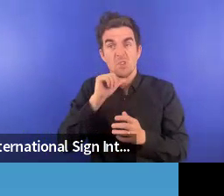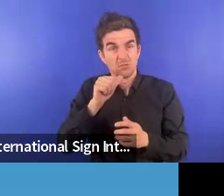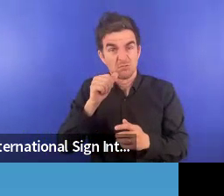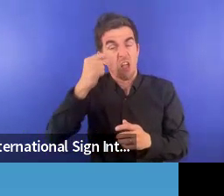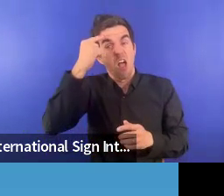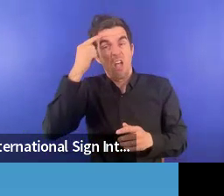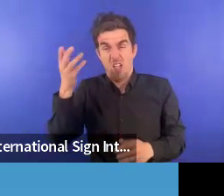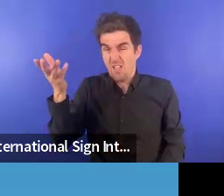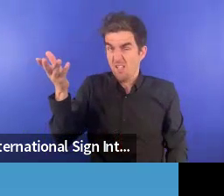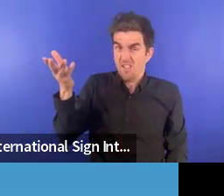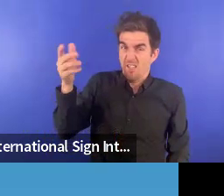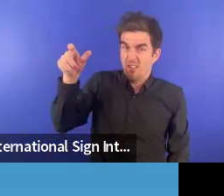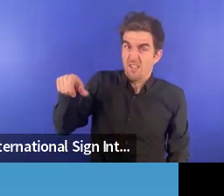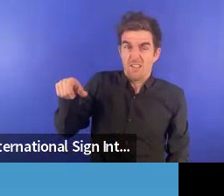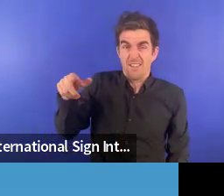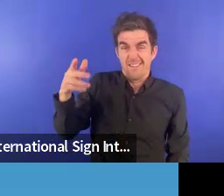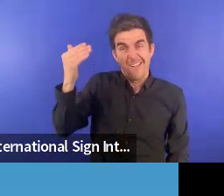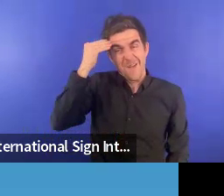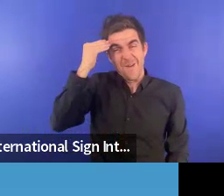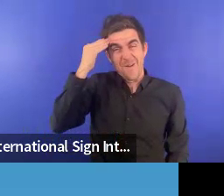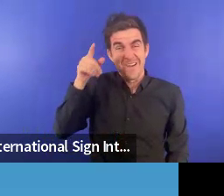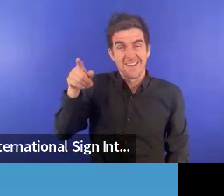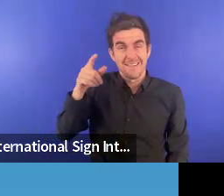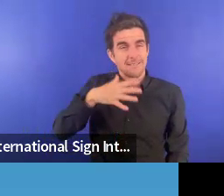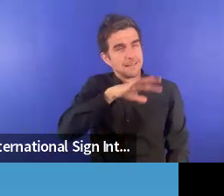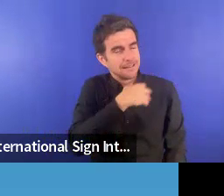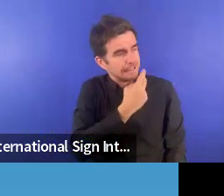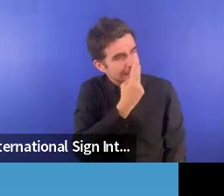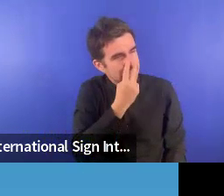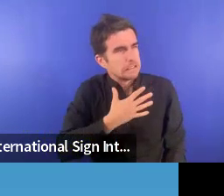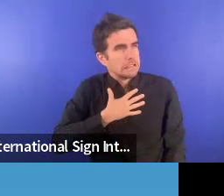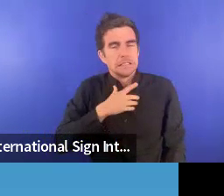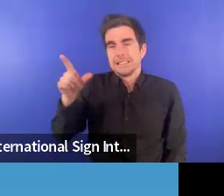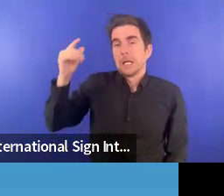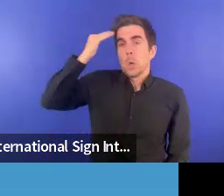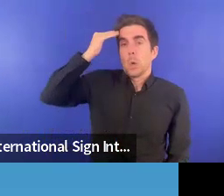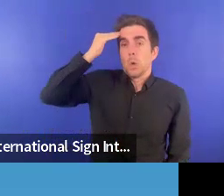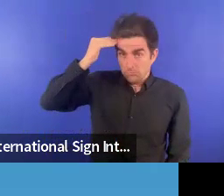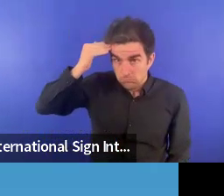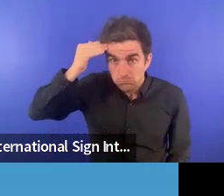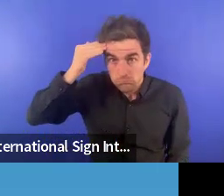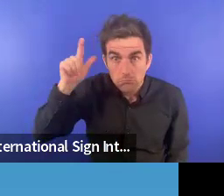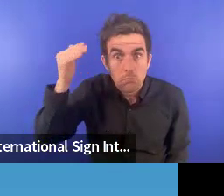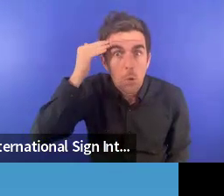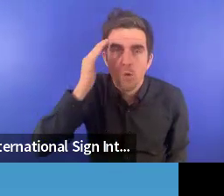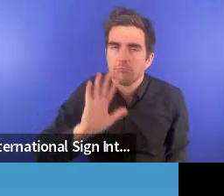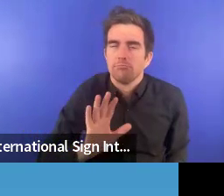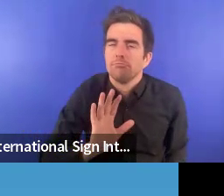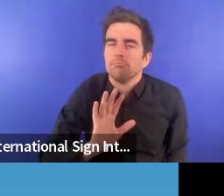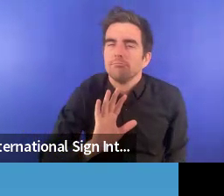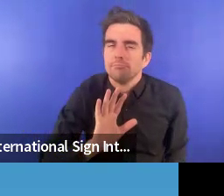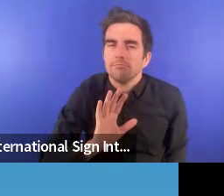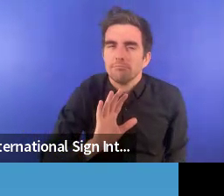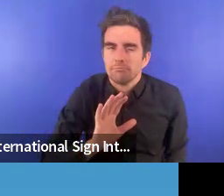knowledge or understanding that we do within the global health community. We have a tendency to use a lot of acronyms. We